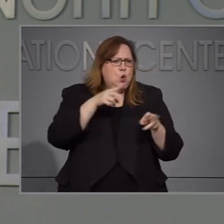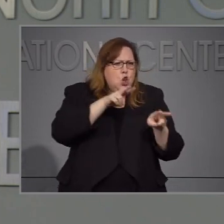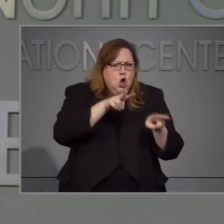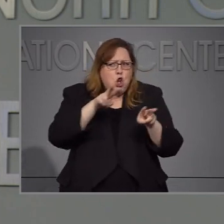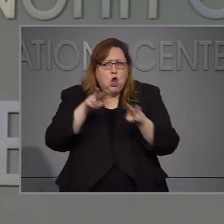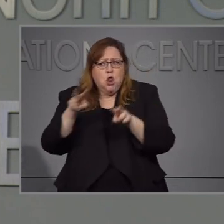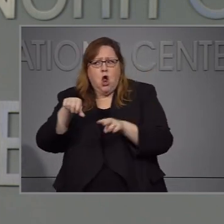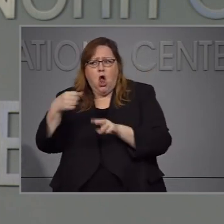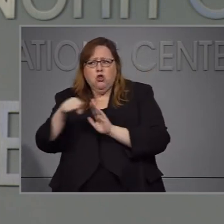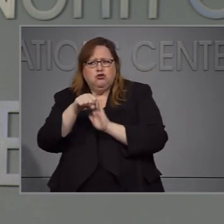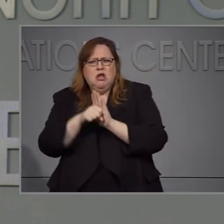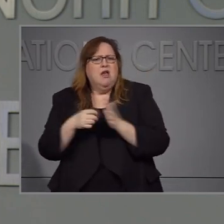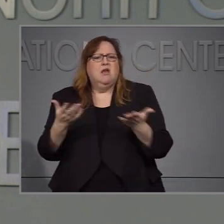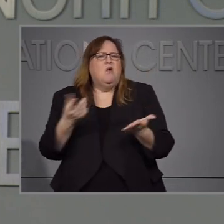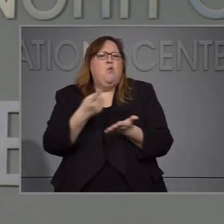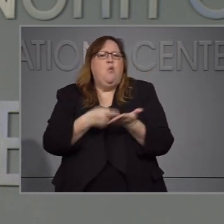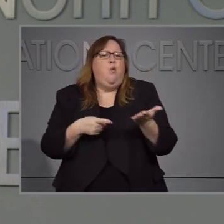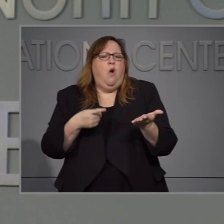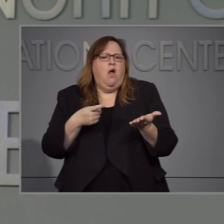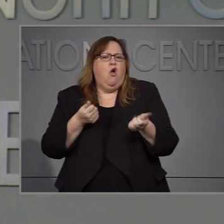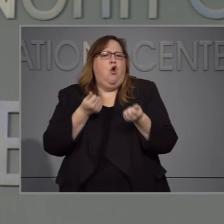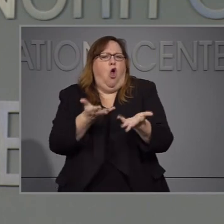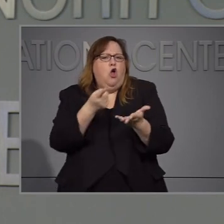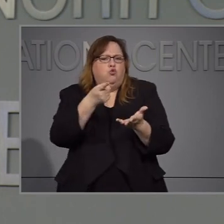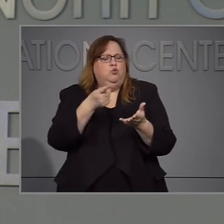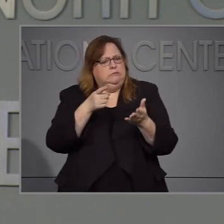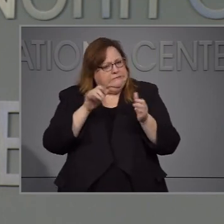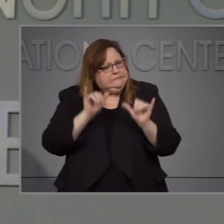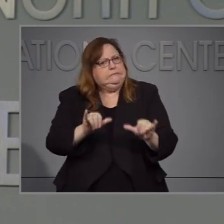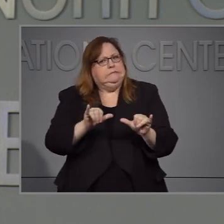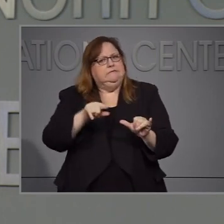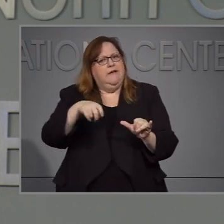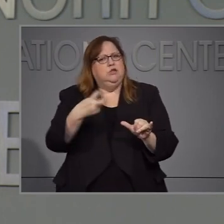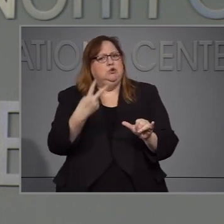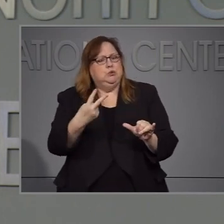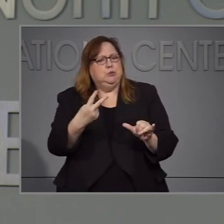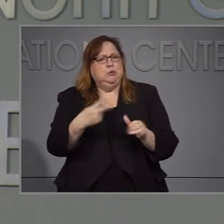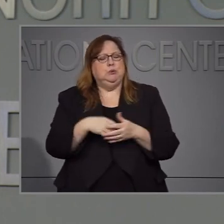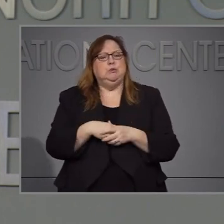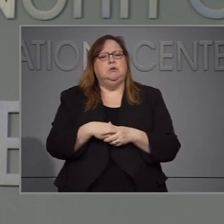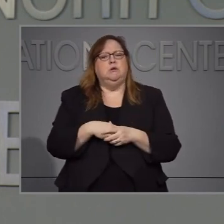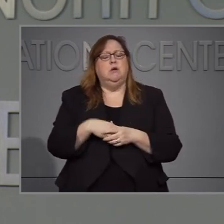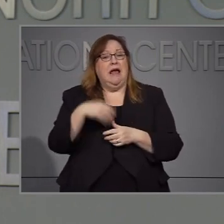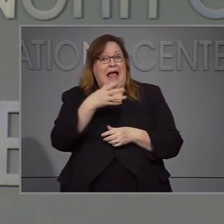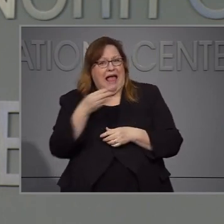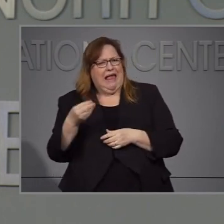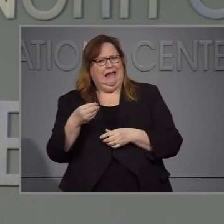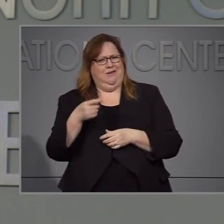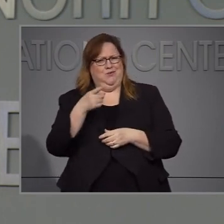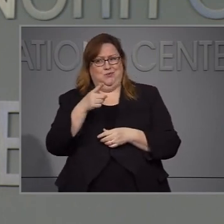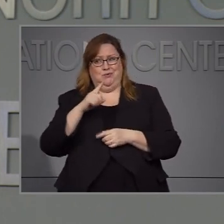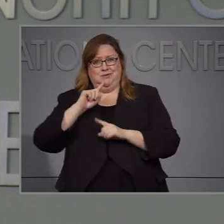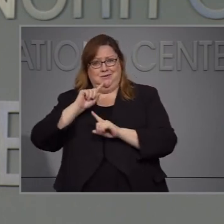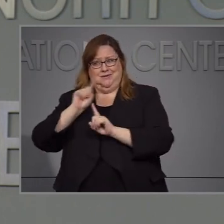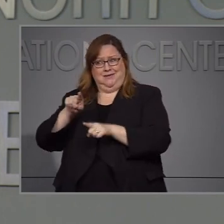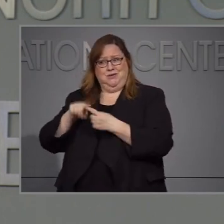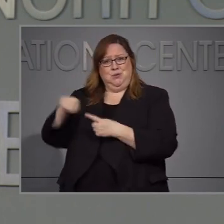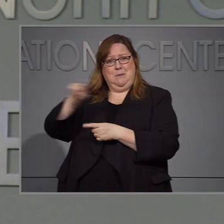pause? And then I guess, what are you saying to those businesses that are being affected by the extension of the